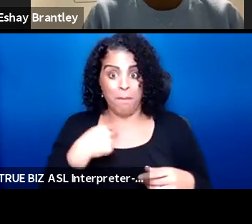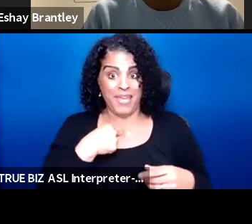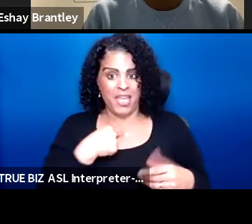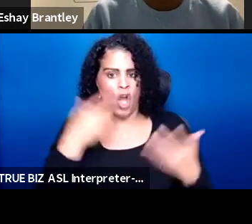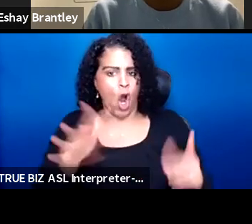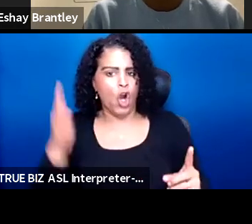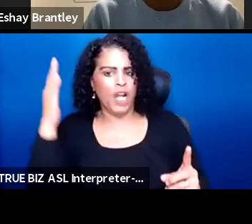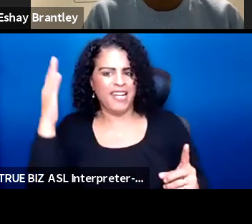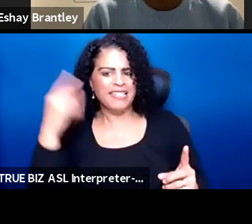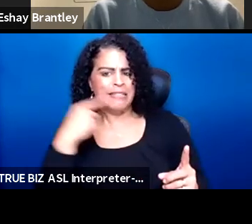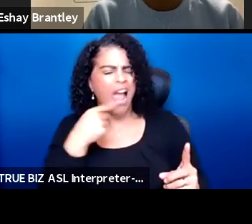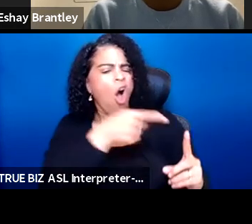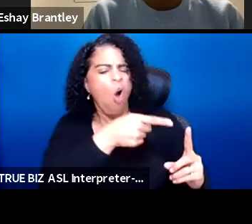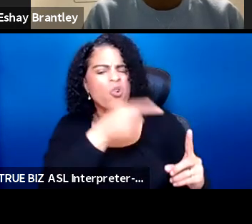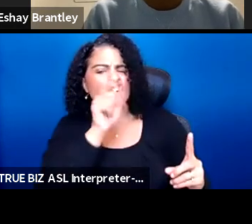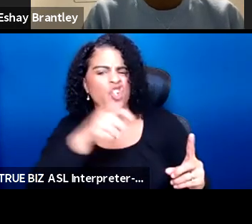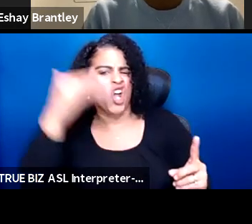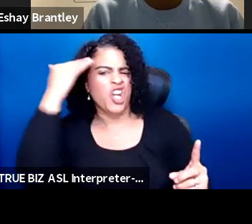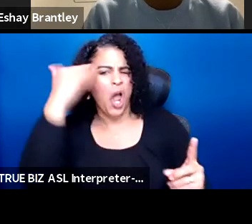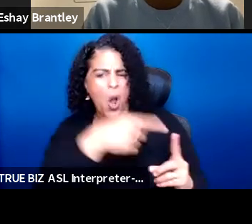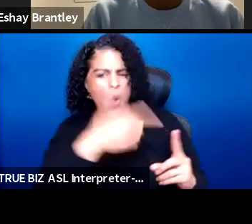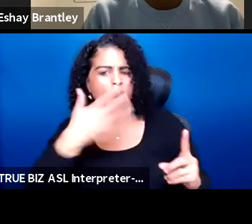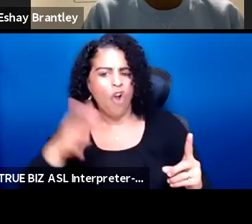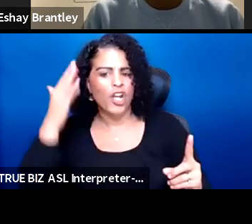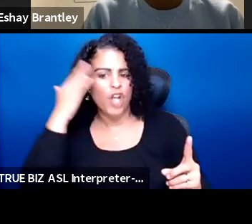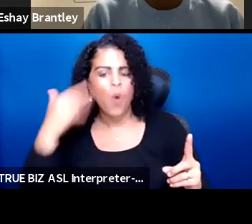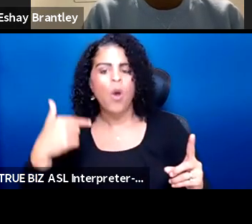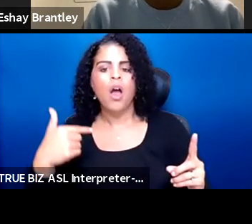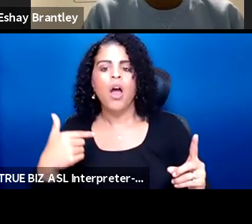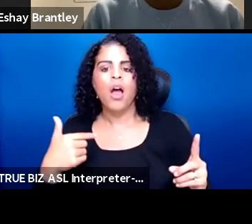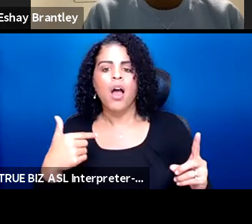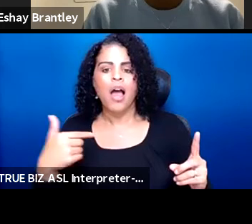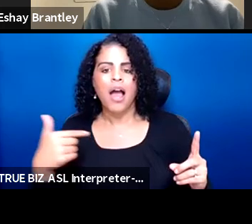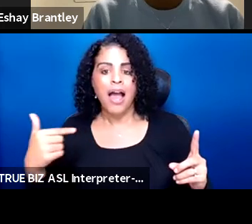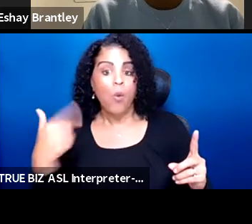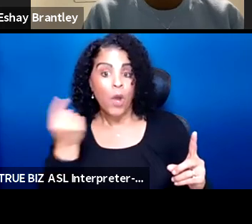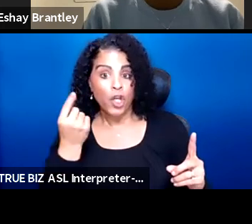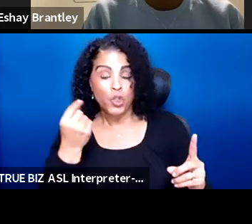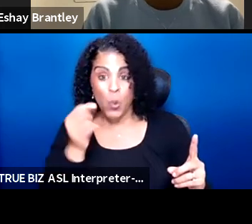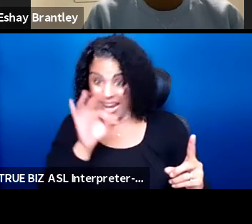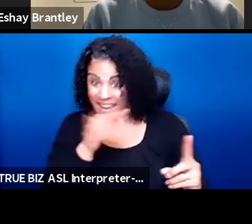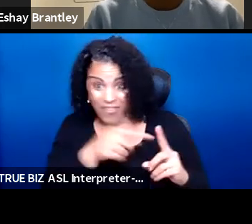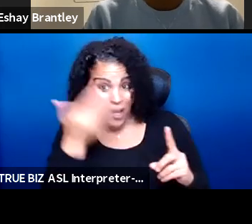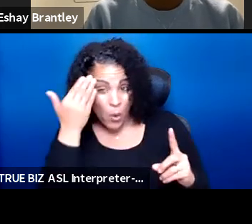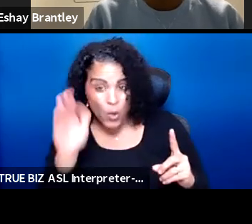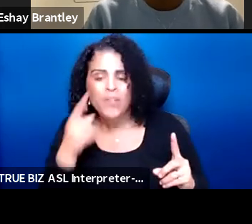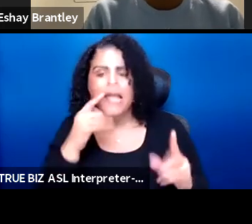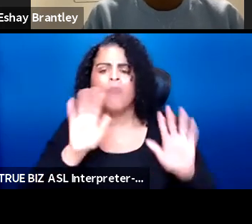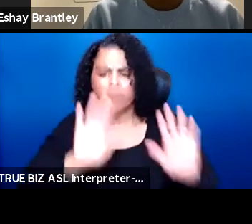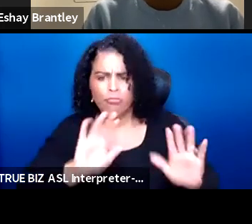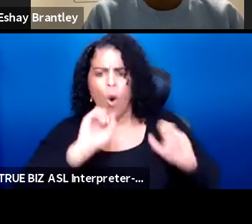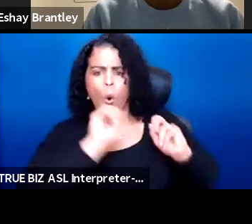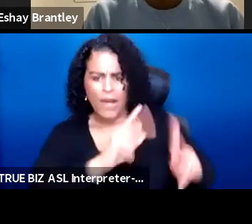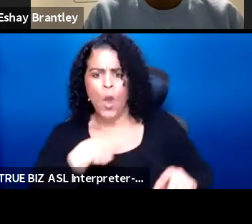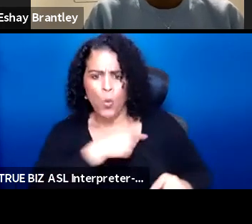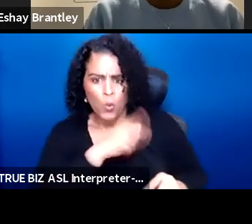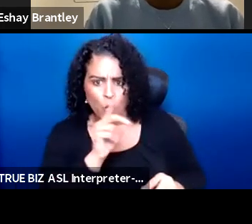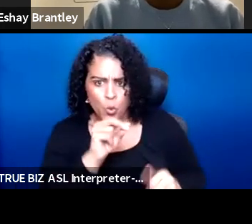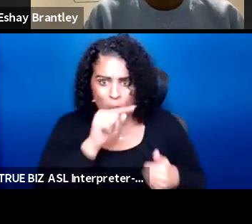knowledge, I break myself down and I go from the beginning and I say, okay, we gonna do